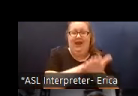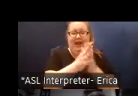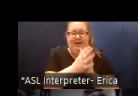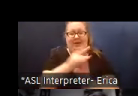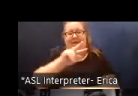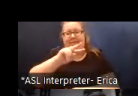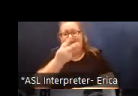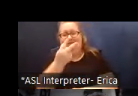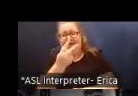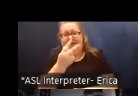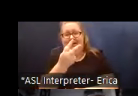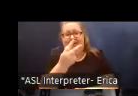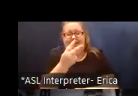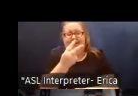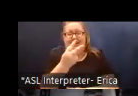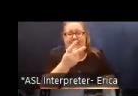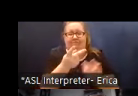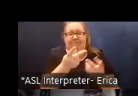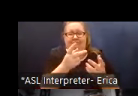an emergency.